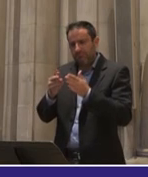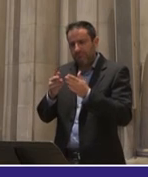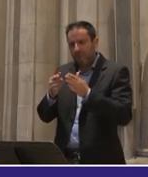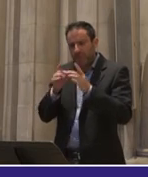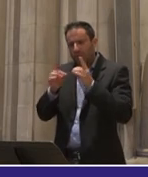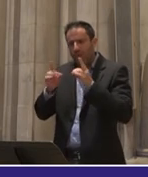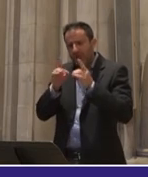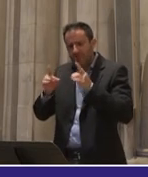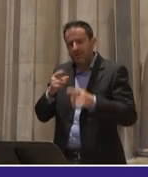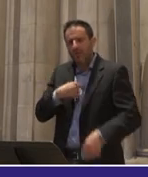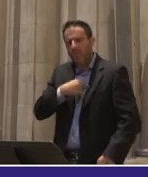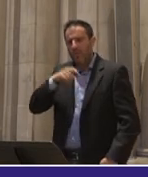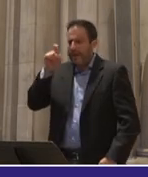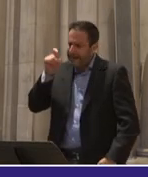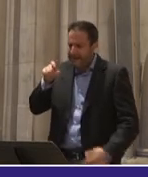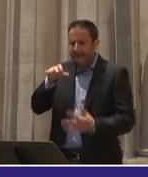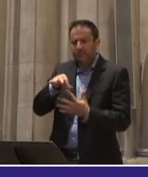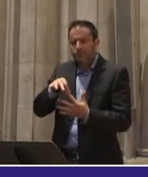We have to choose it.